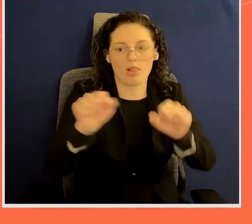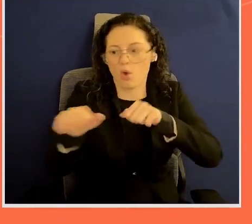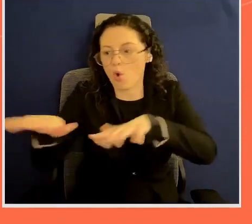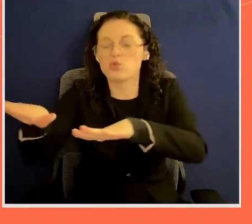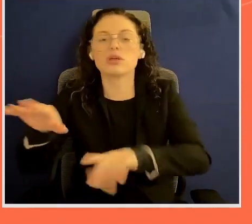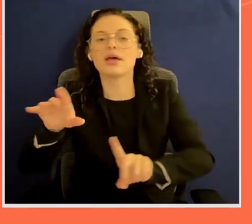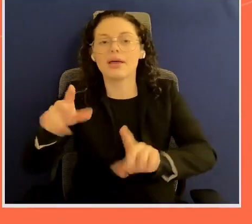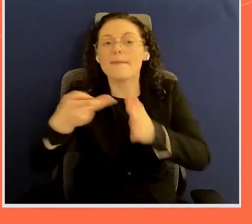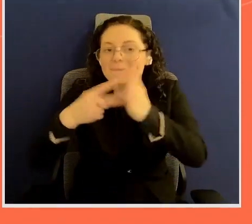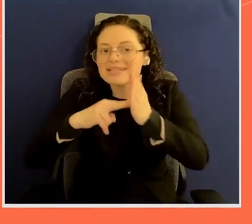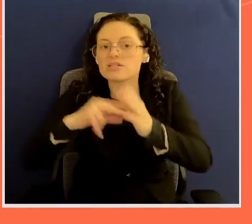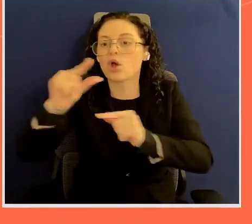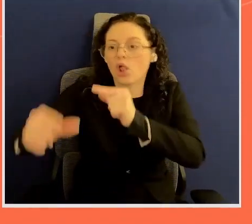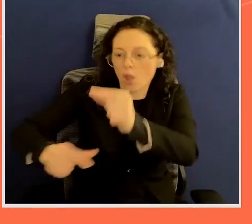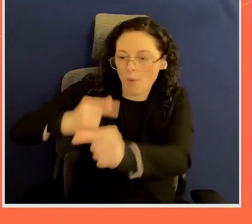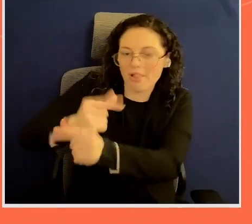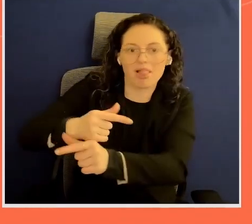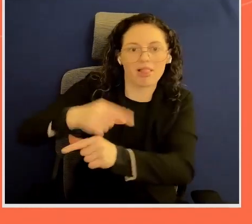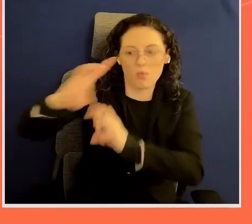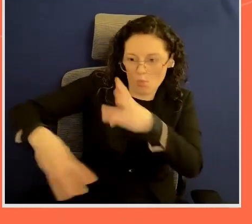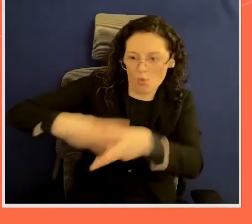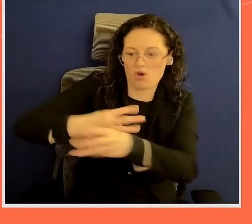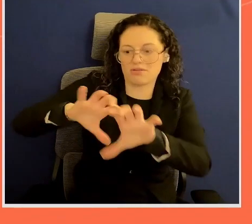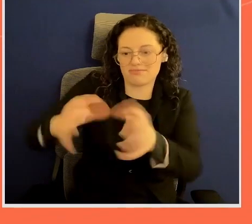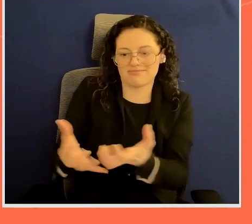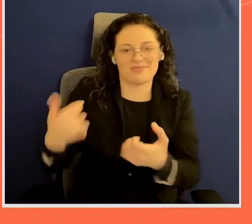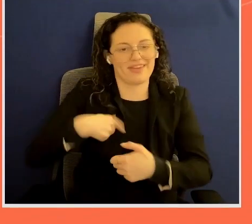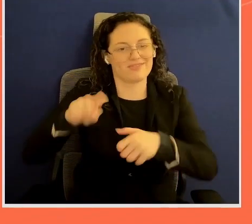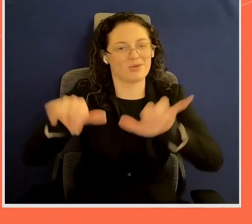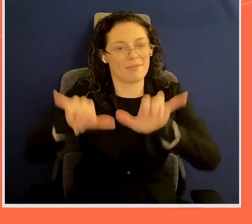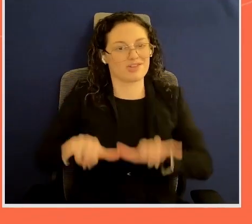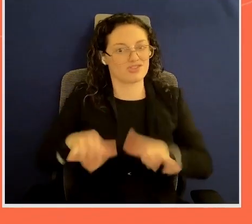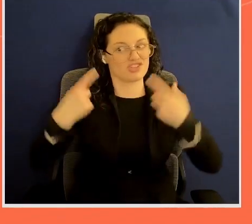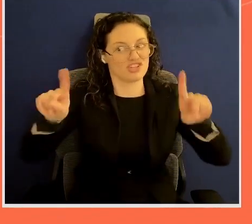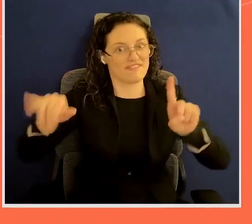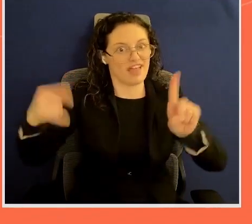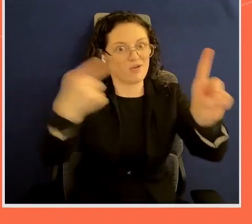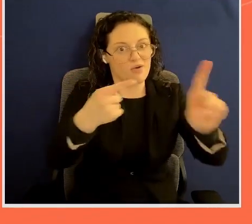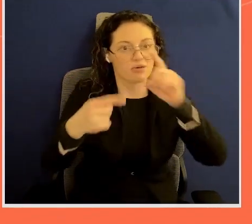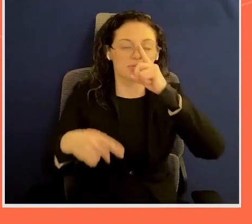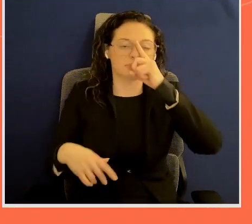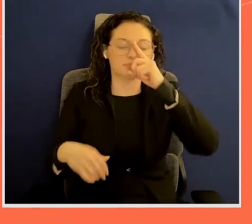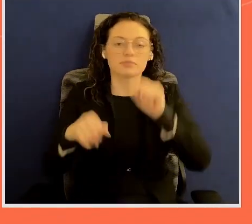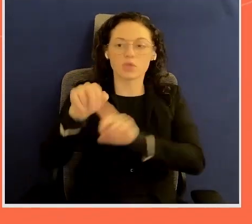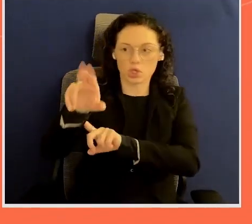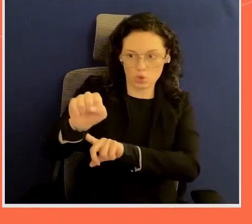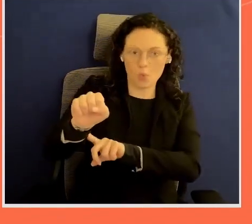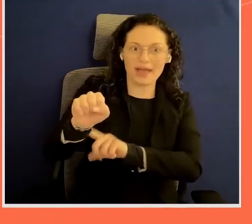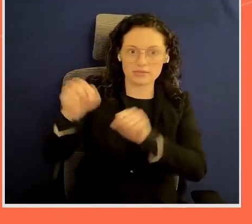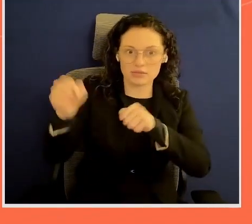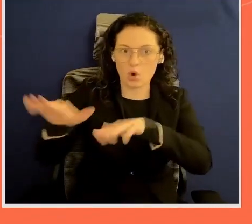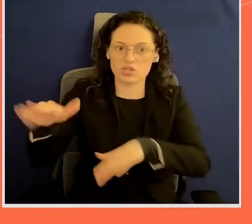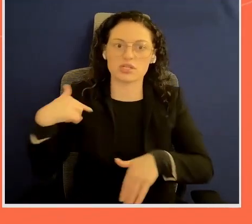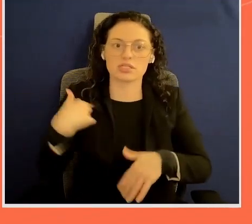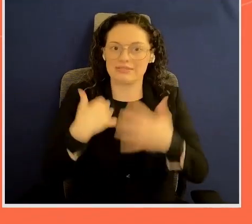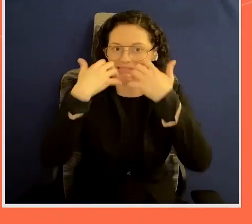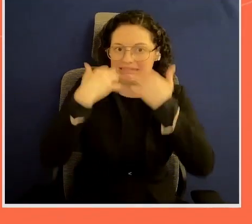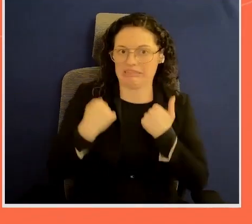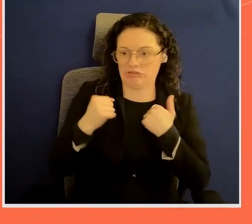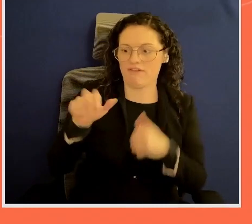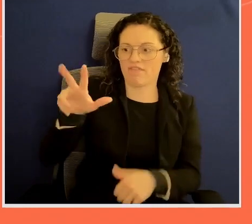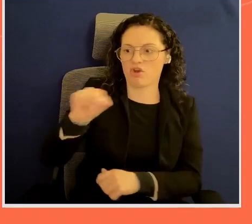taking all of that heat and processing it, but also because it is the great climate